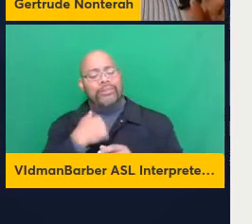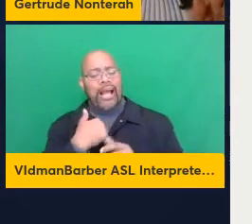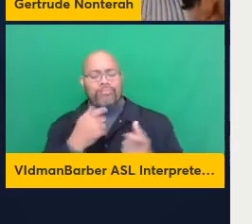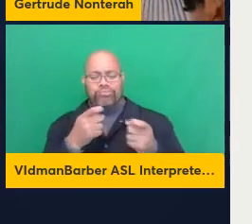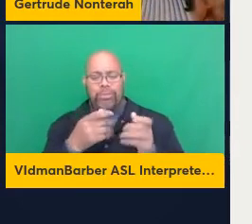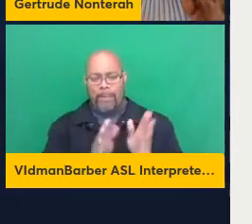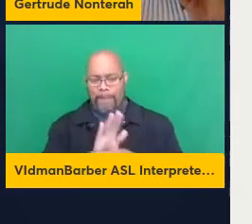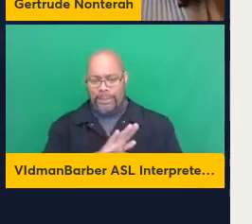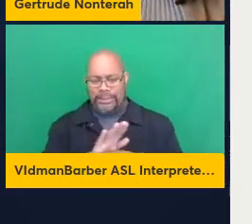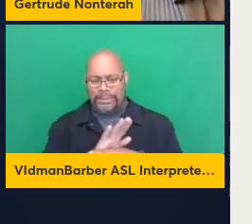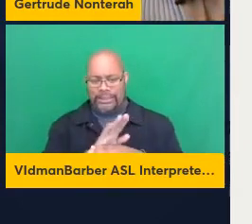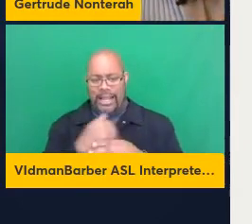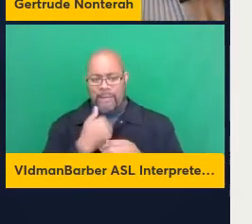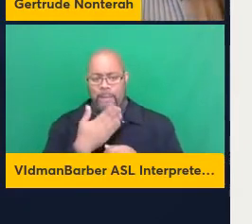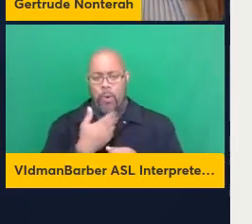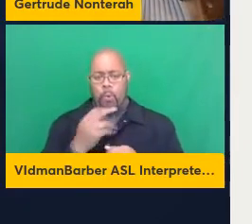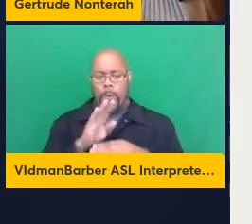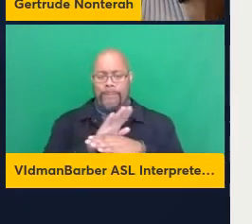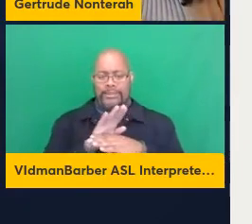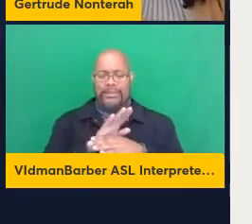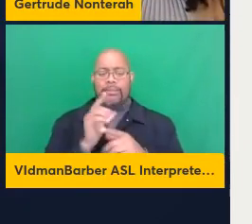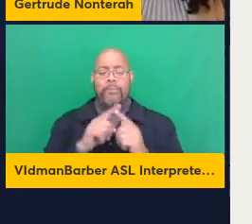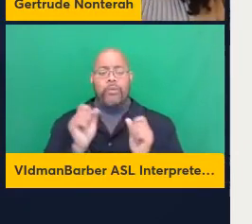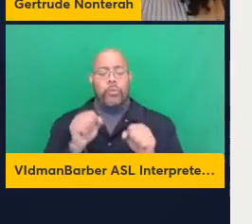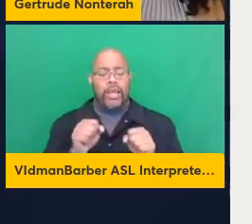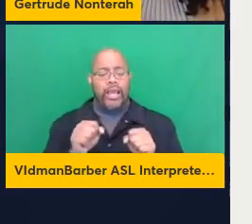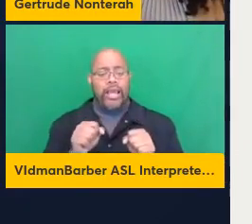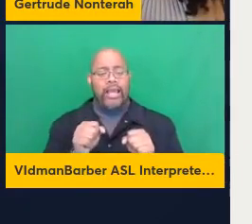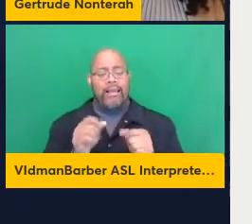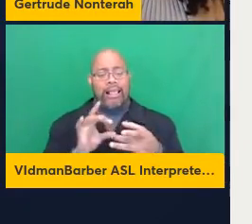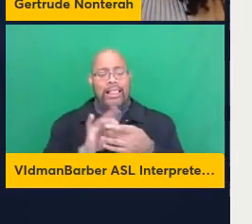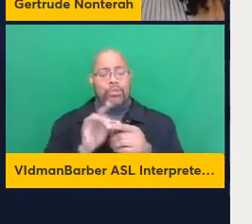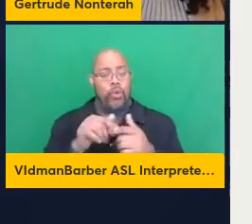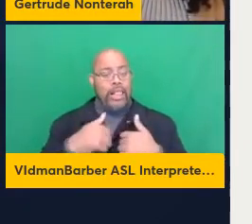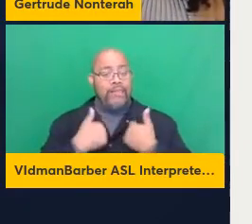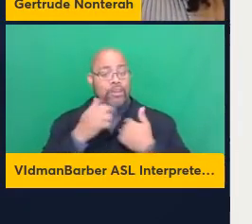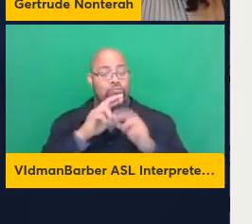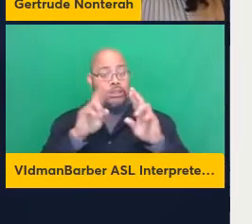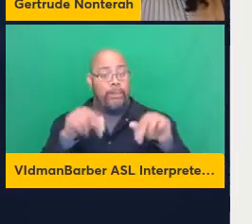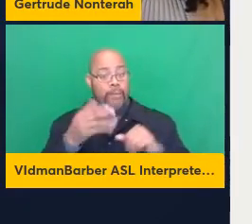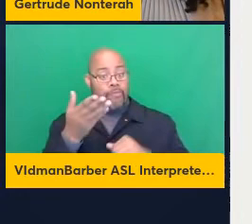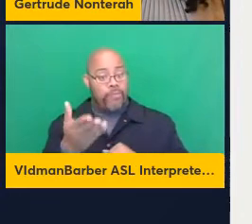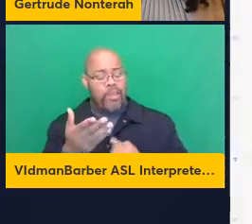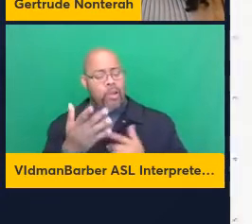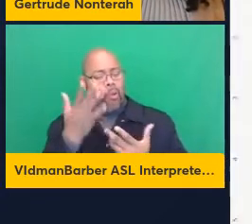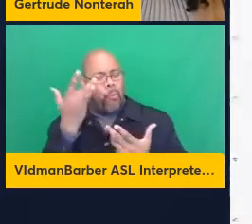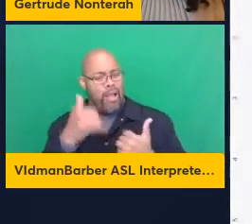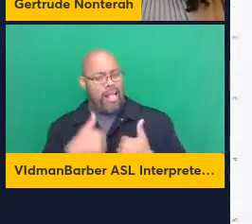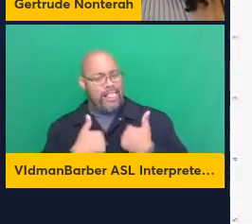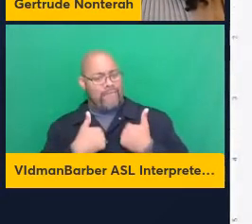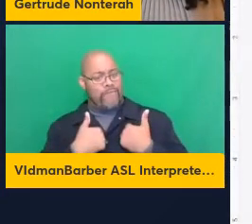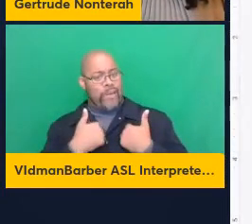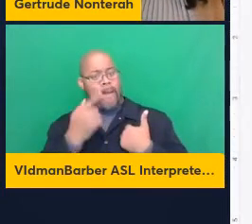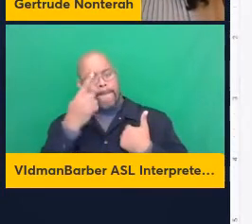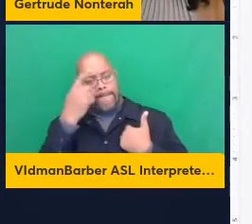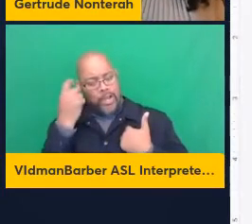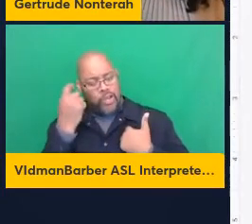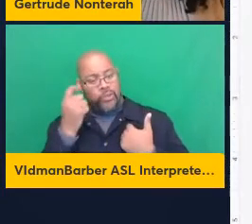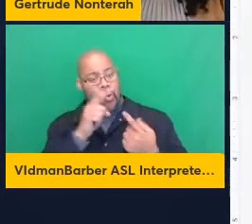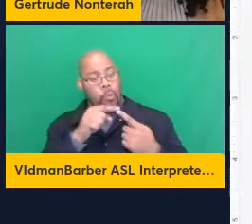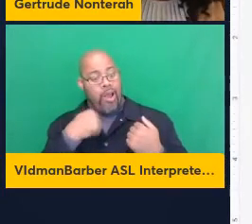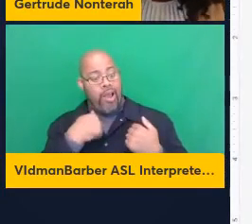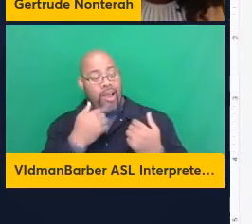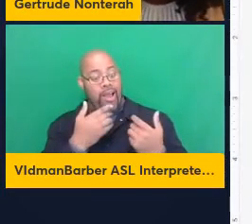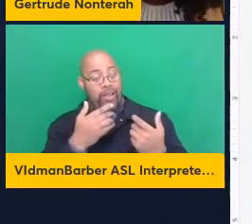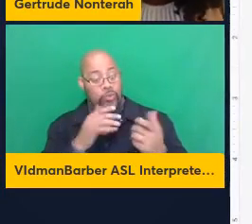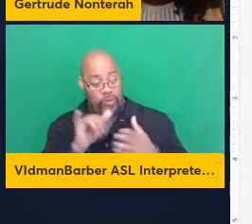business, I have my business link there, but you could also put a link to your living resume here. And why is it living? It's living because when I update